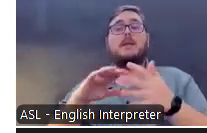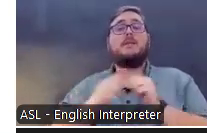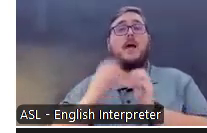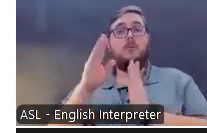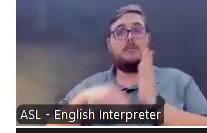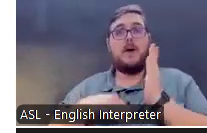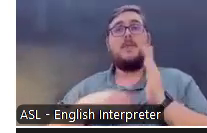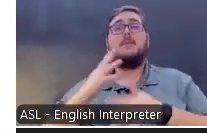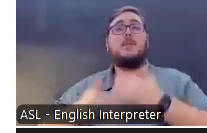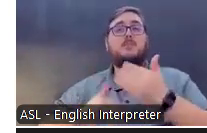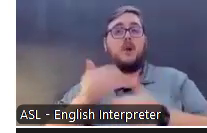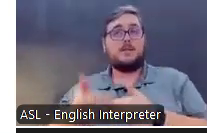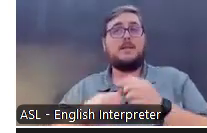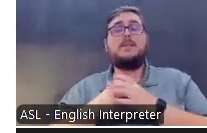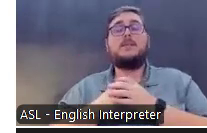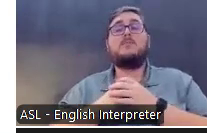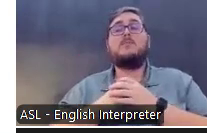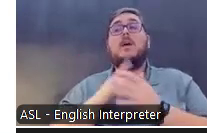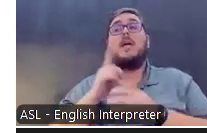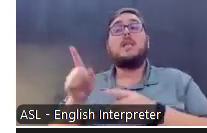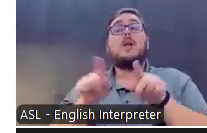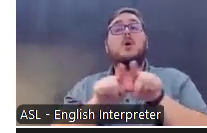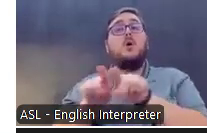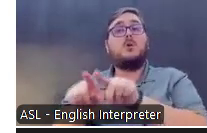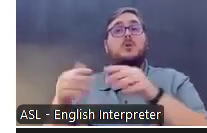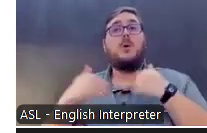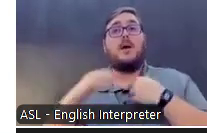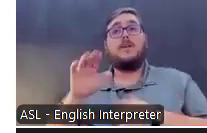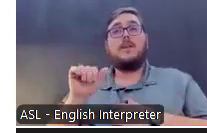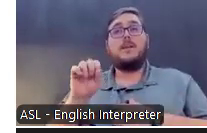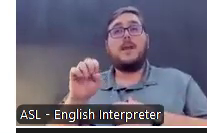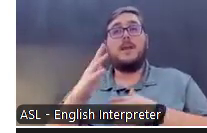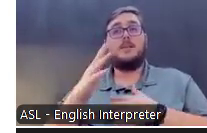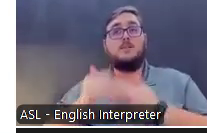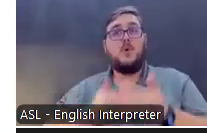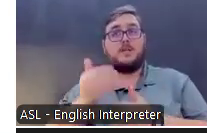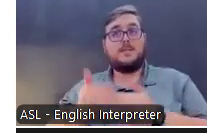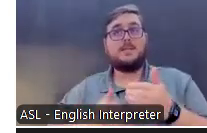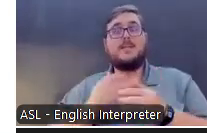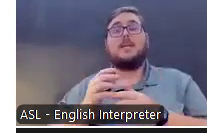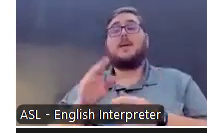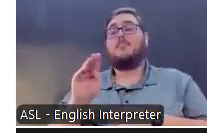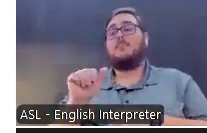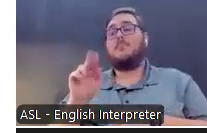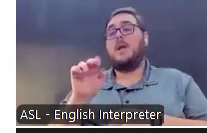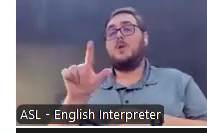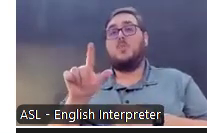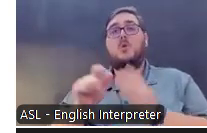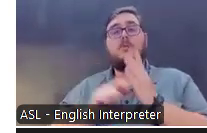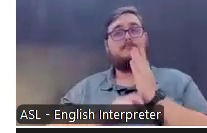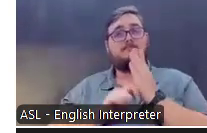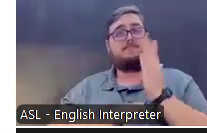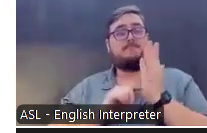process. It even has their case processing manual on it. And DRSC also has a resource